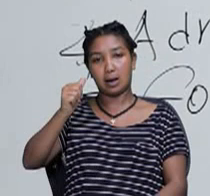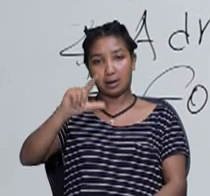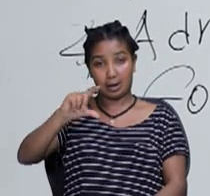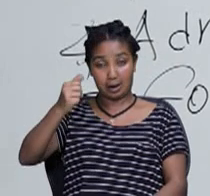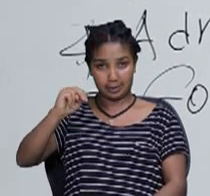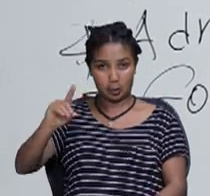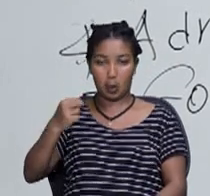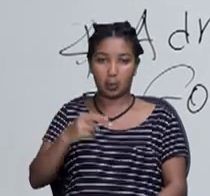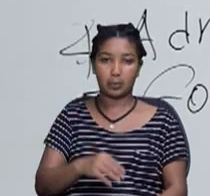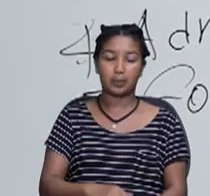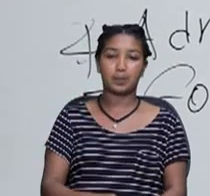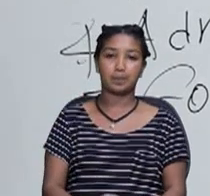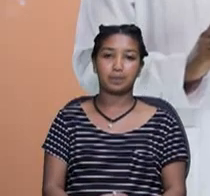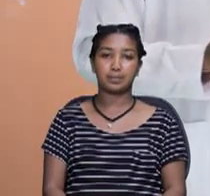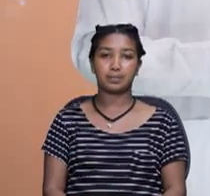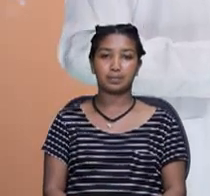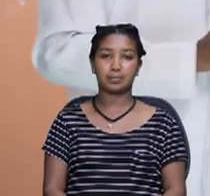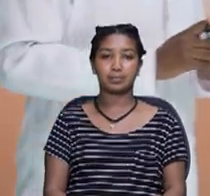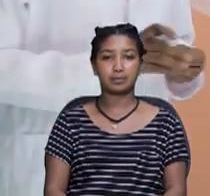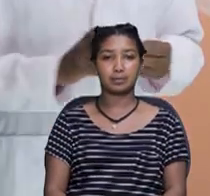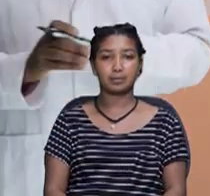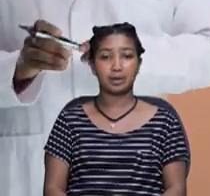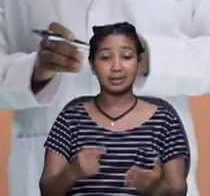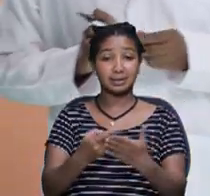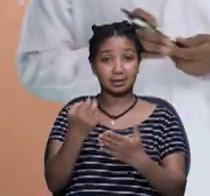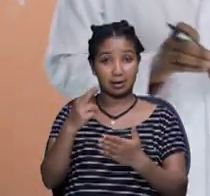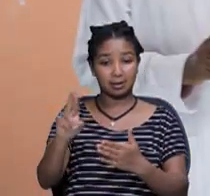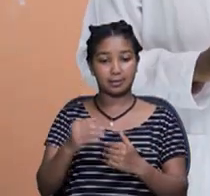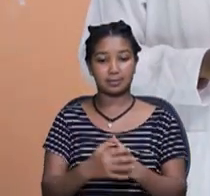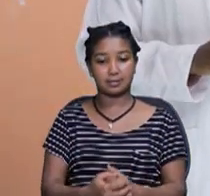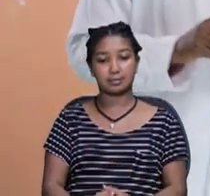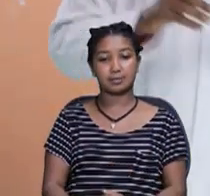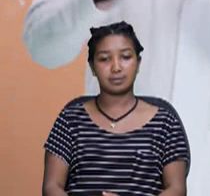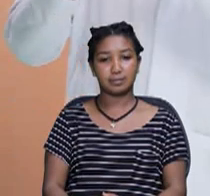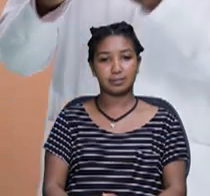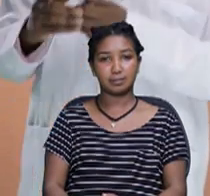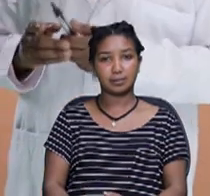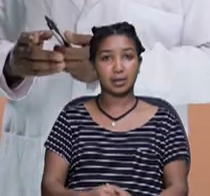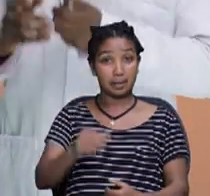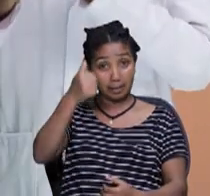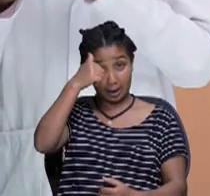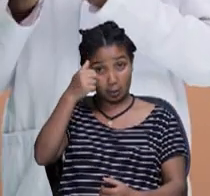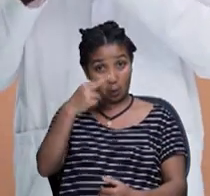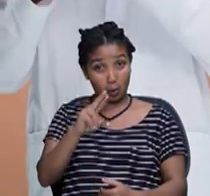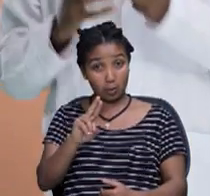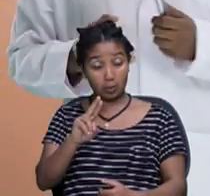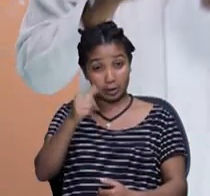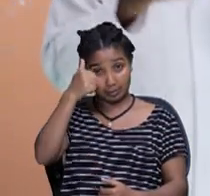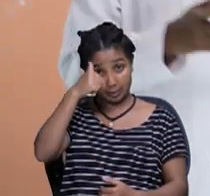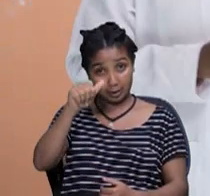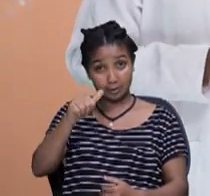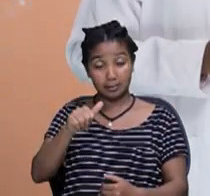Gonads or sex glands. These are in male ovary, in